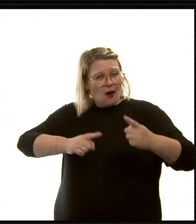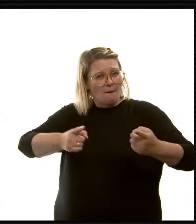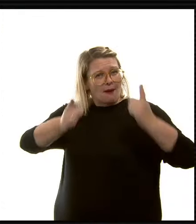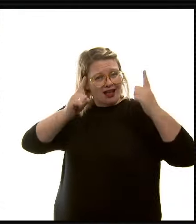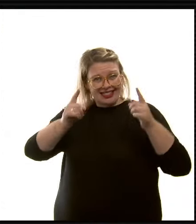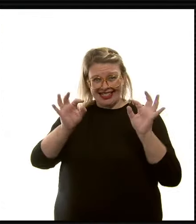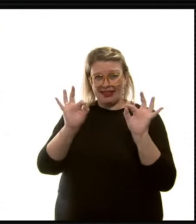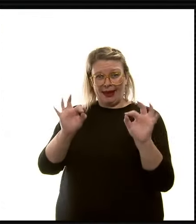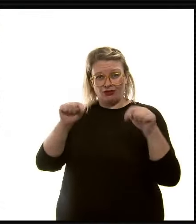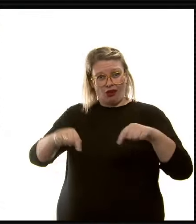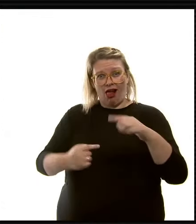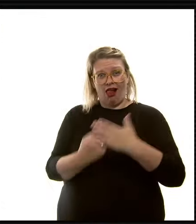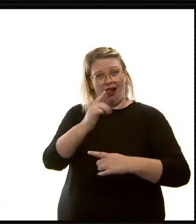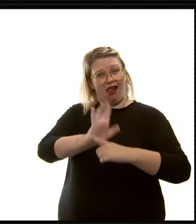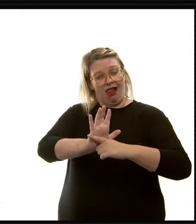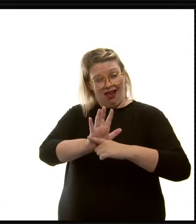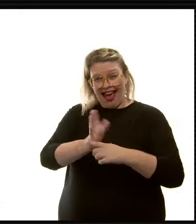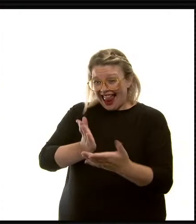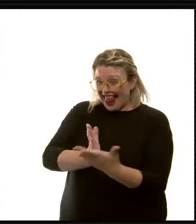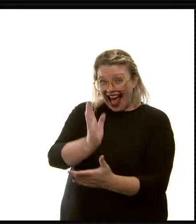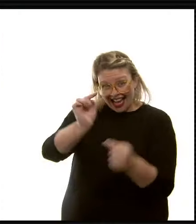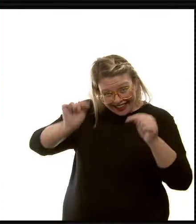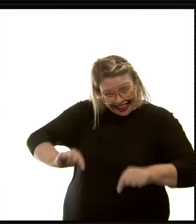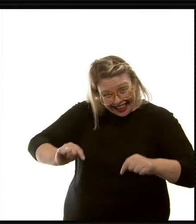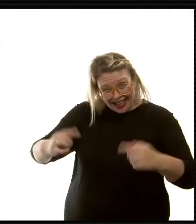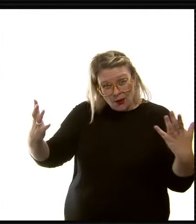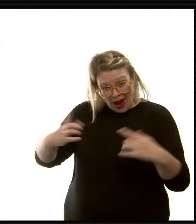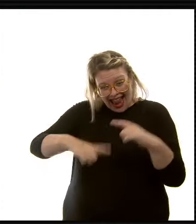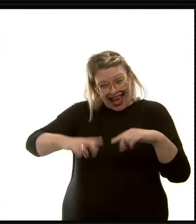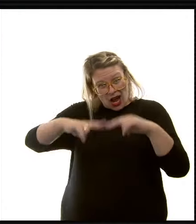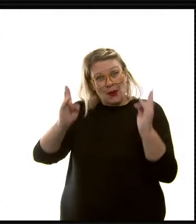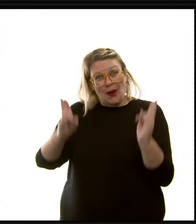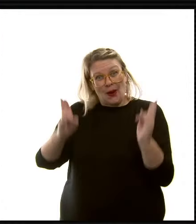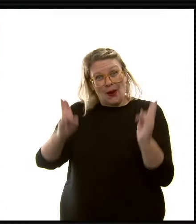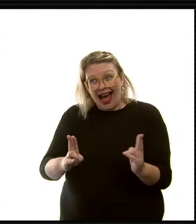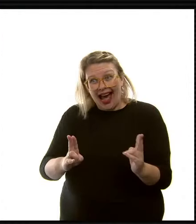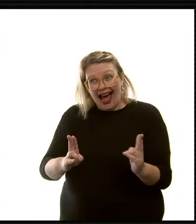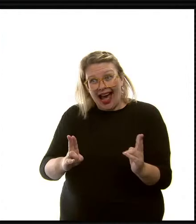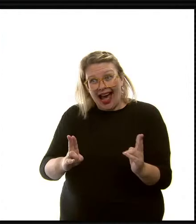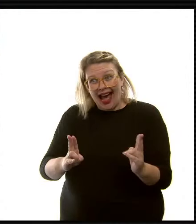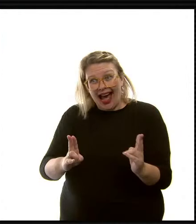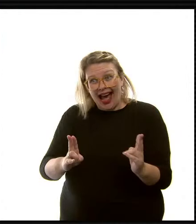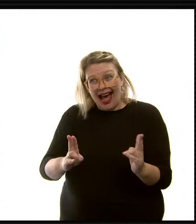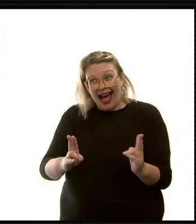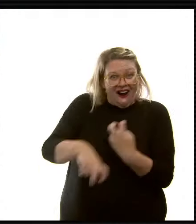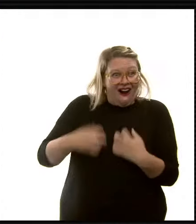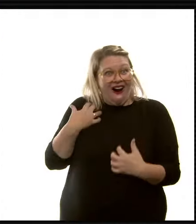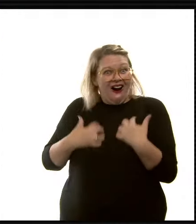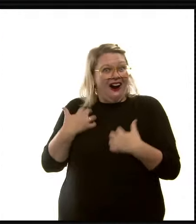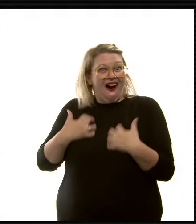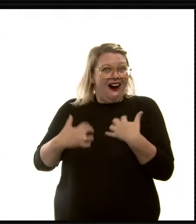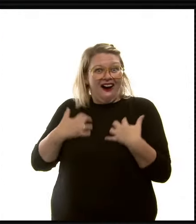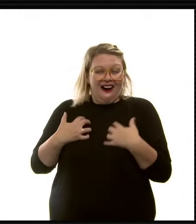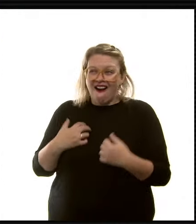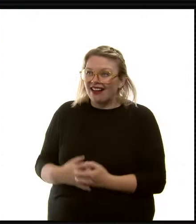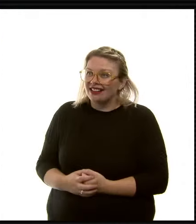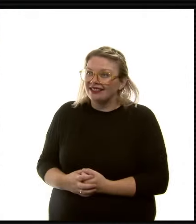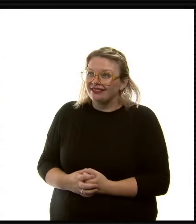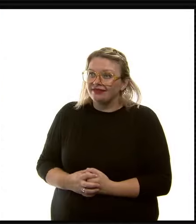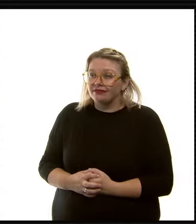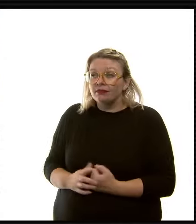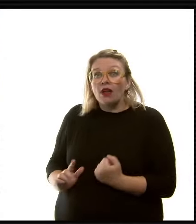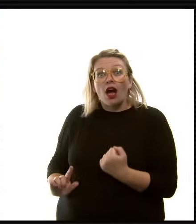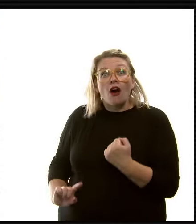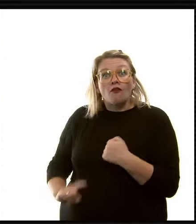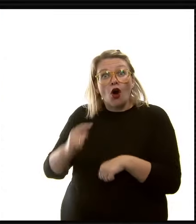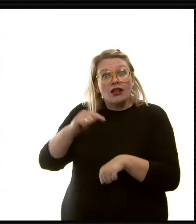it's live and actually here in LEGO House. I know, the little 6-year-old version of me is currently doing cartwheels. Yeah, and this is the first time we have LEGO Master